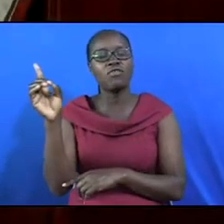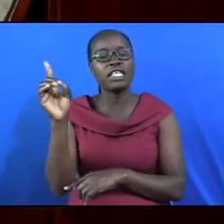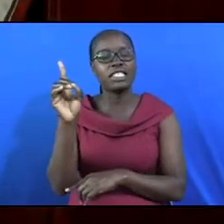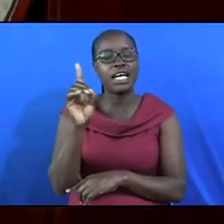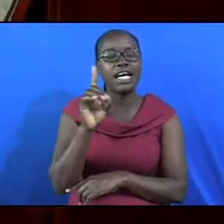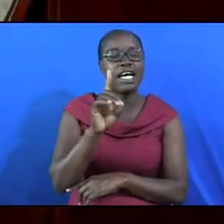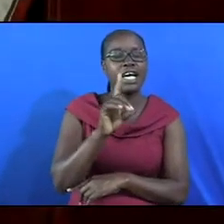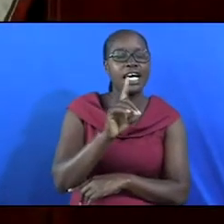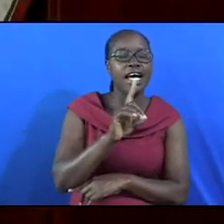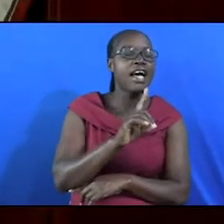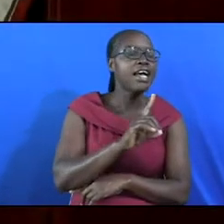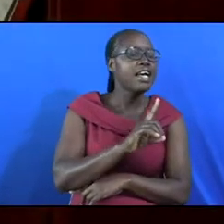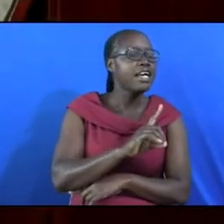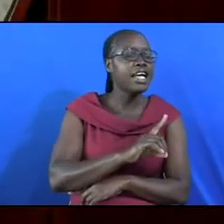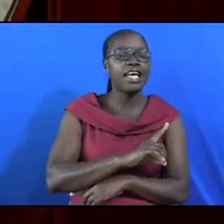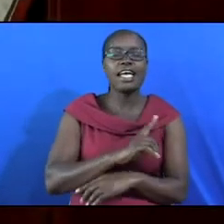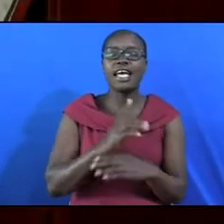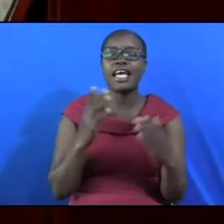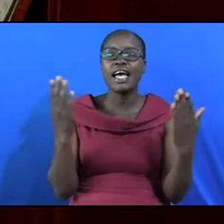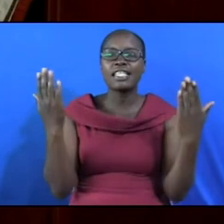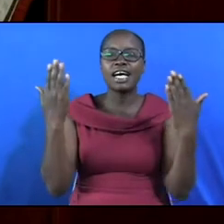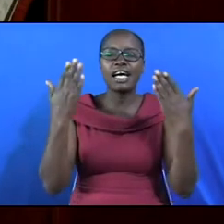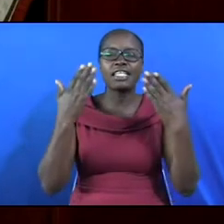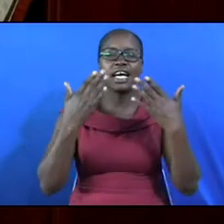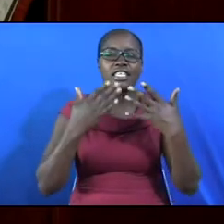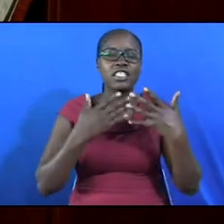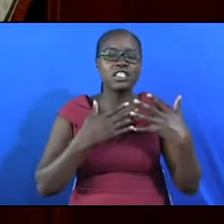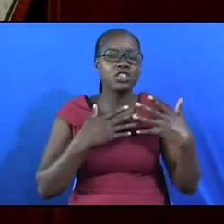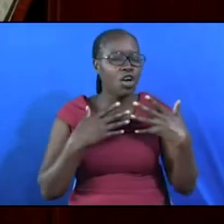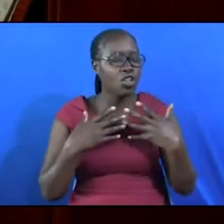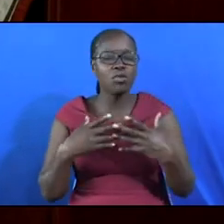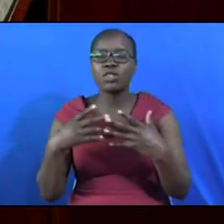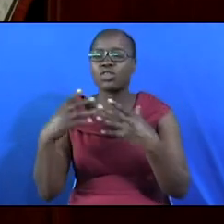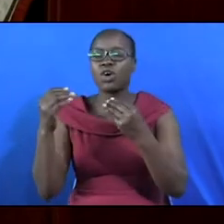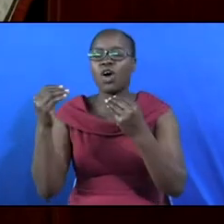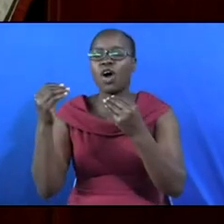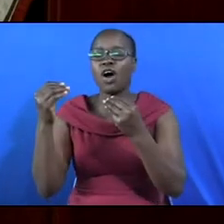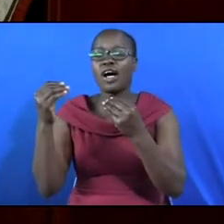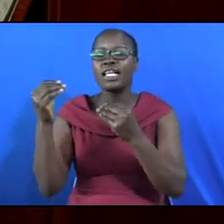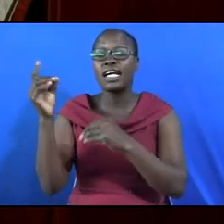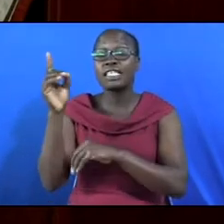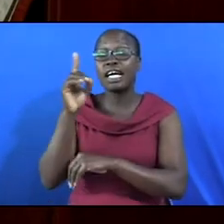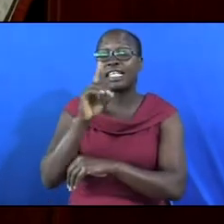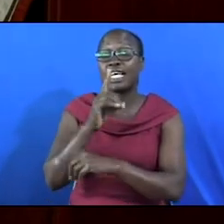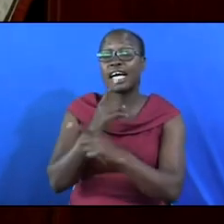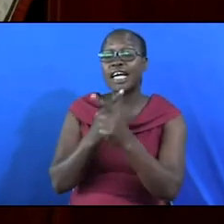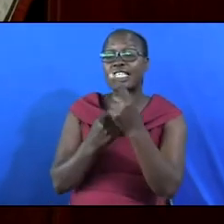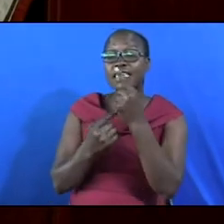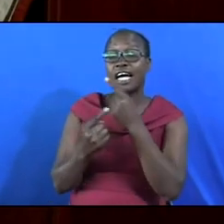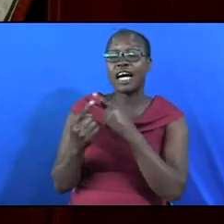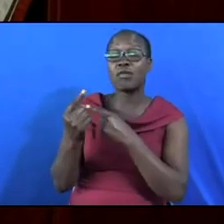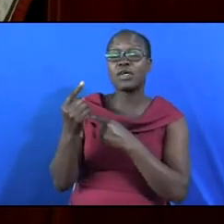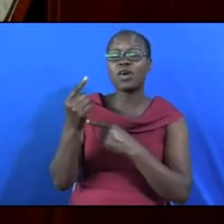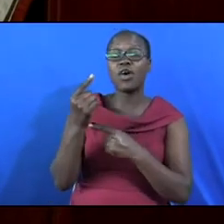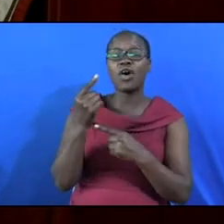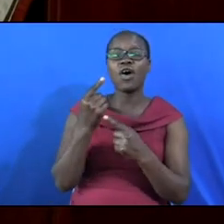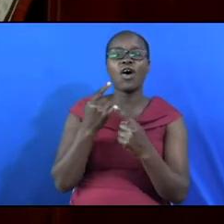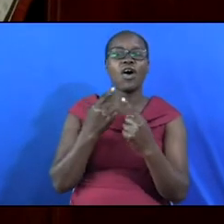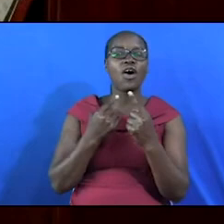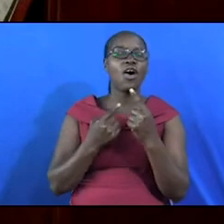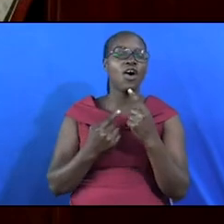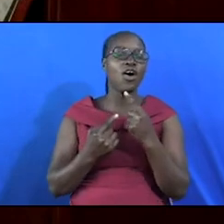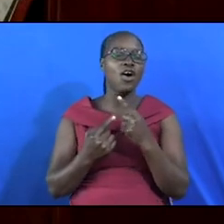breaking of the day. The night is almost gone, the day is